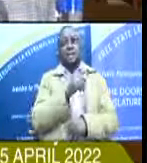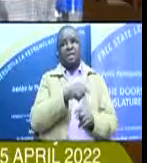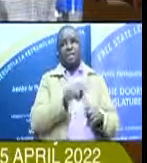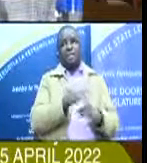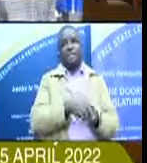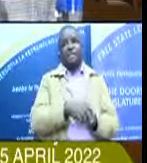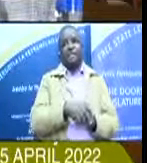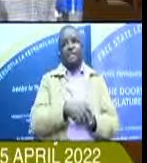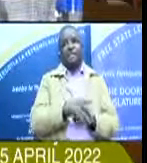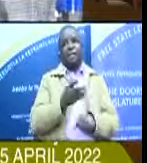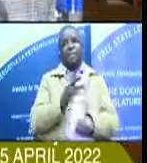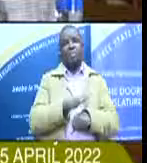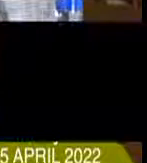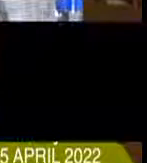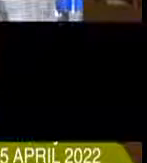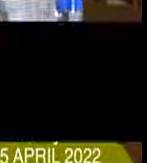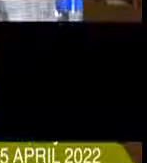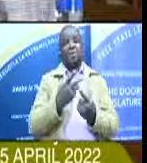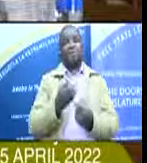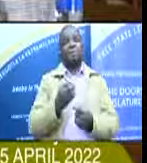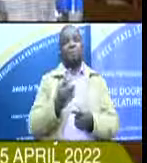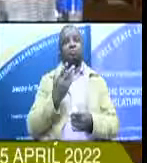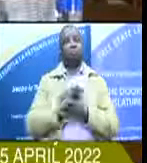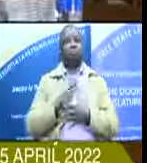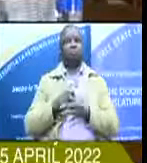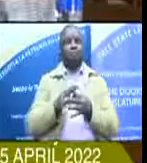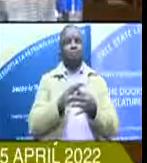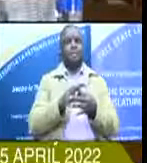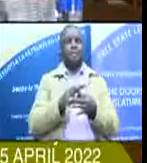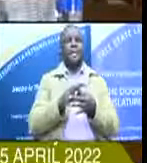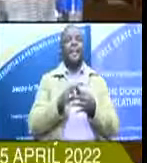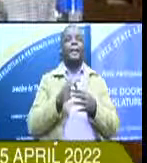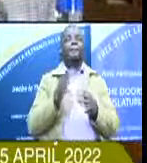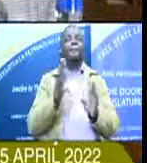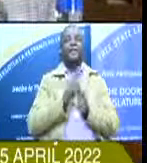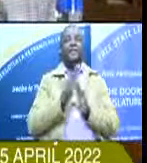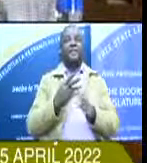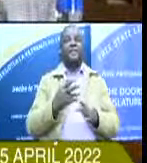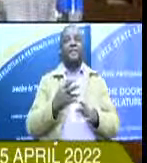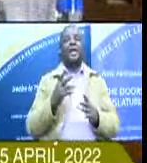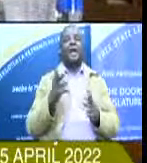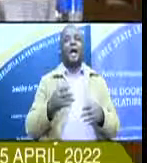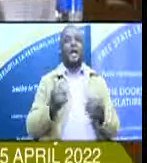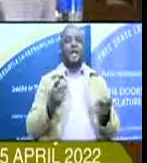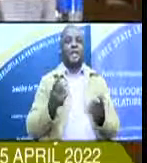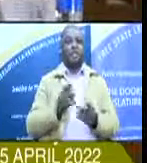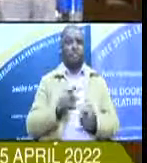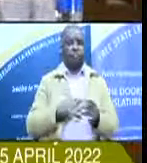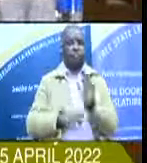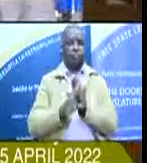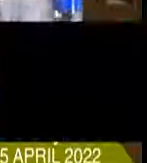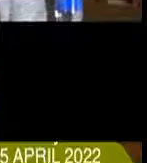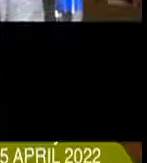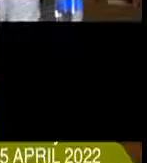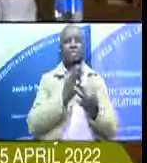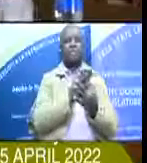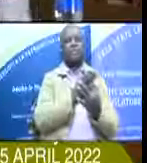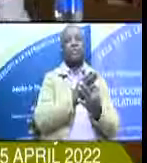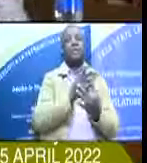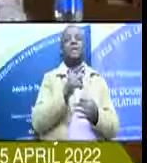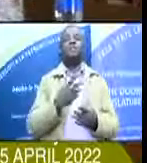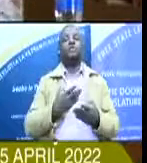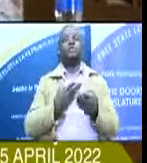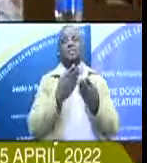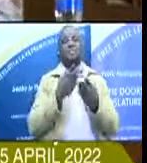Furthermore, the department collaborated with private health care providers to improve access to sexual reproductive